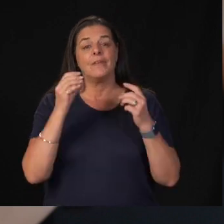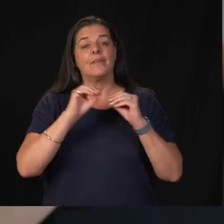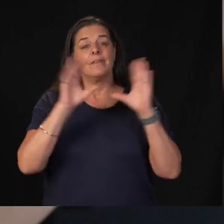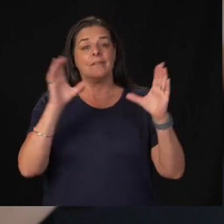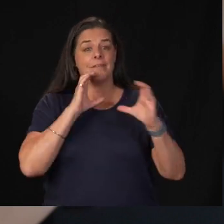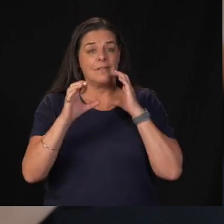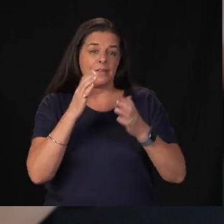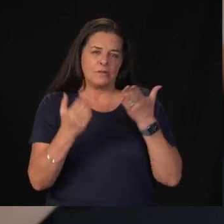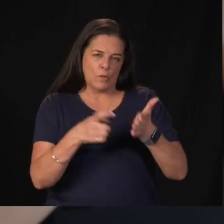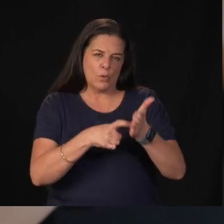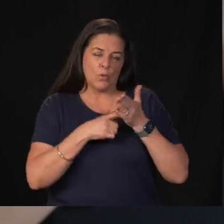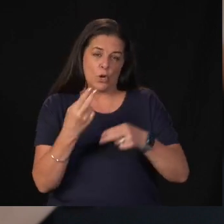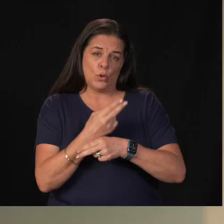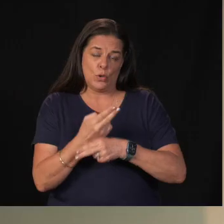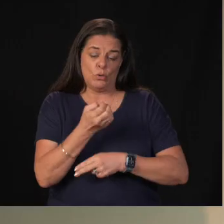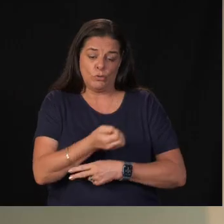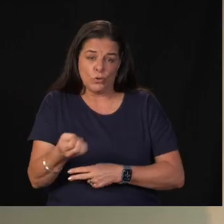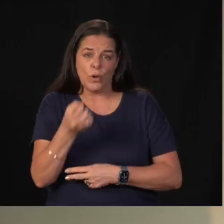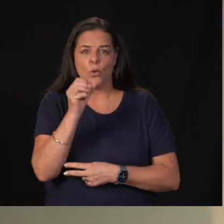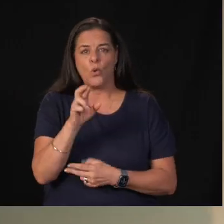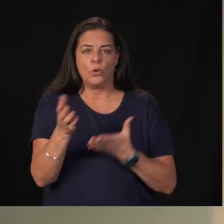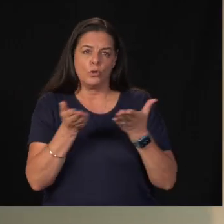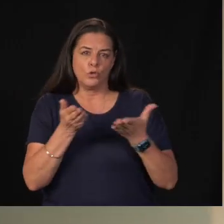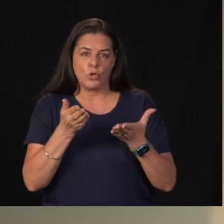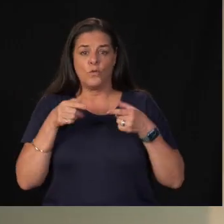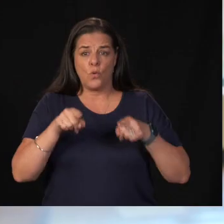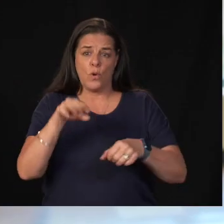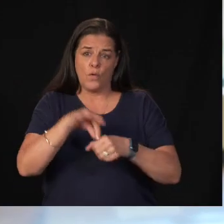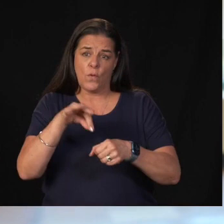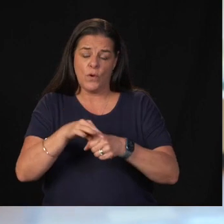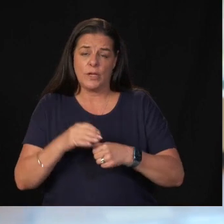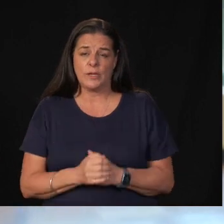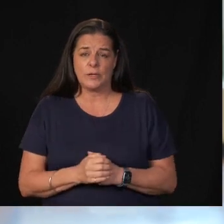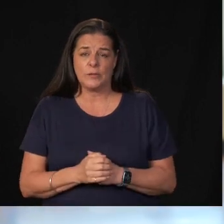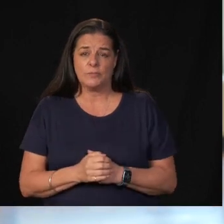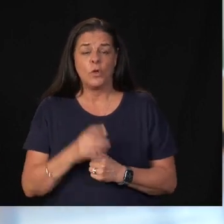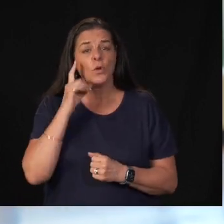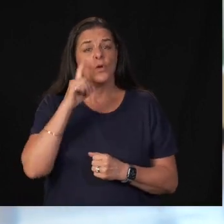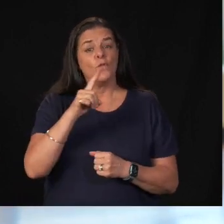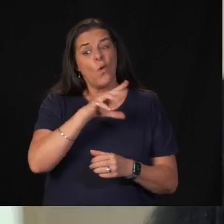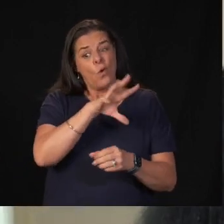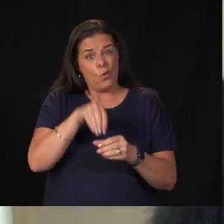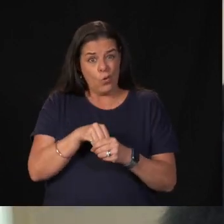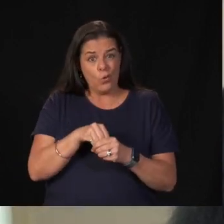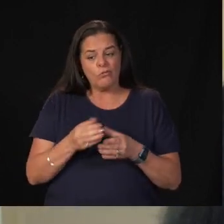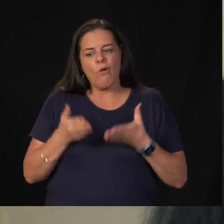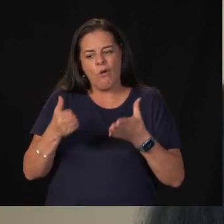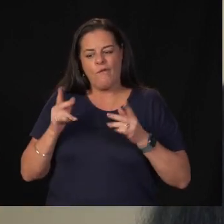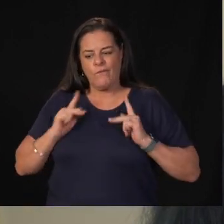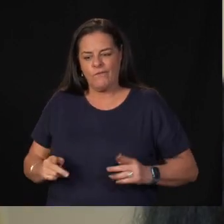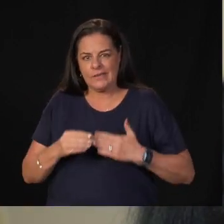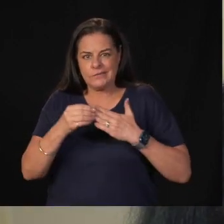communication may require the use of aids or services while voting. This may include offering physical guidance